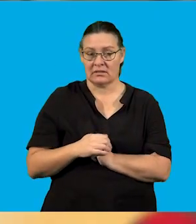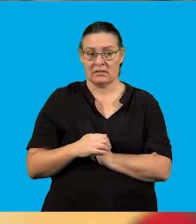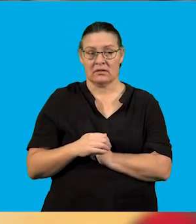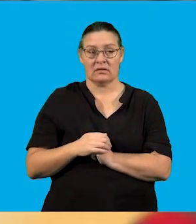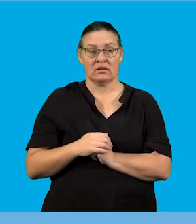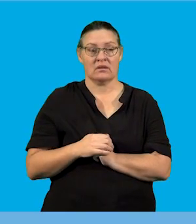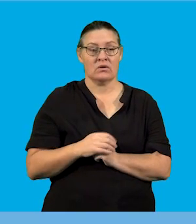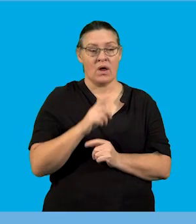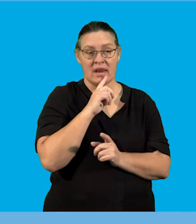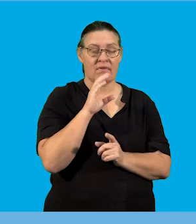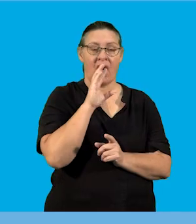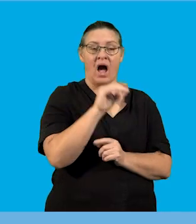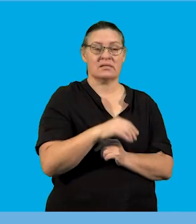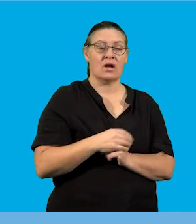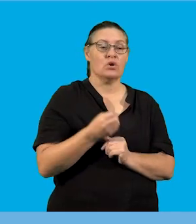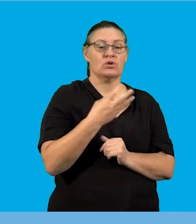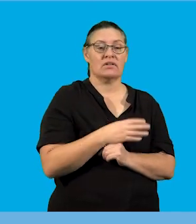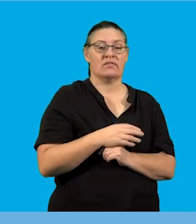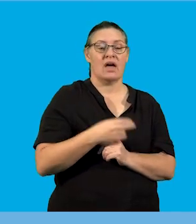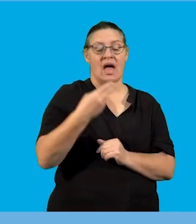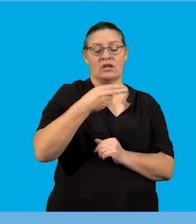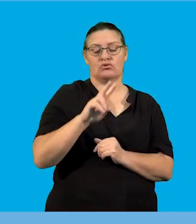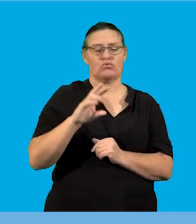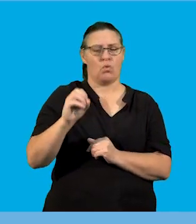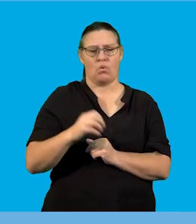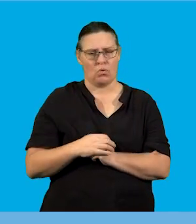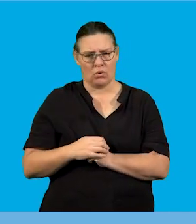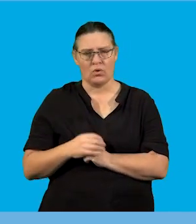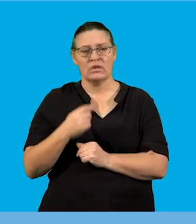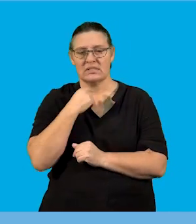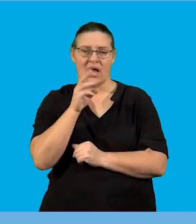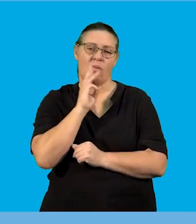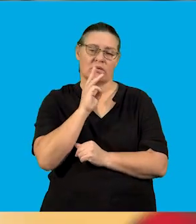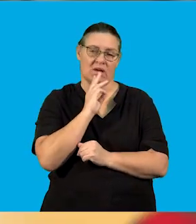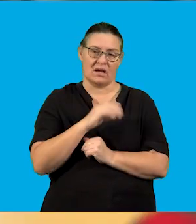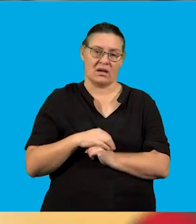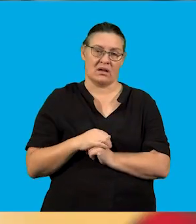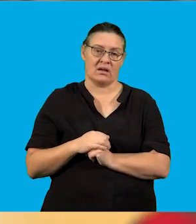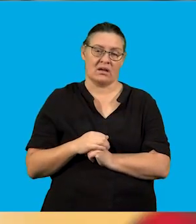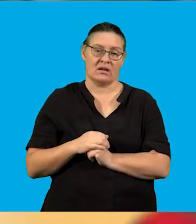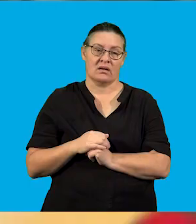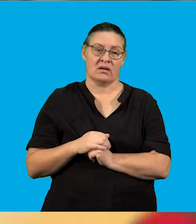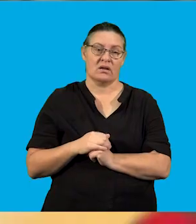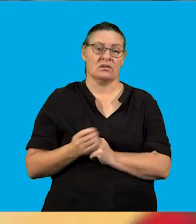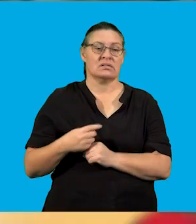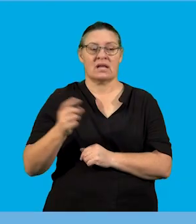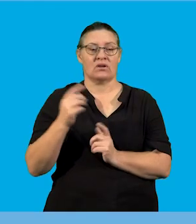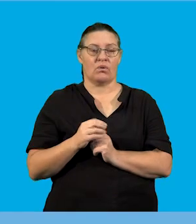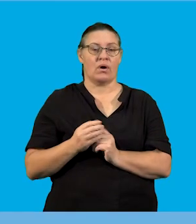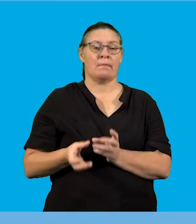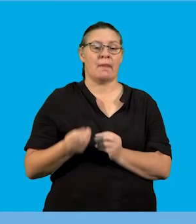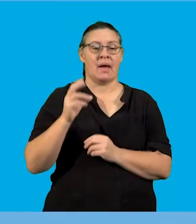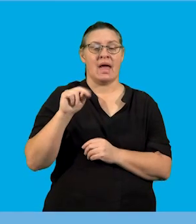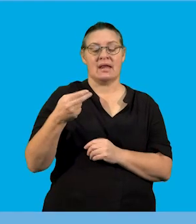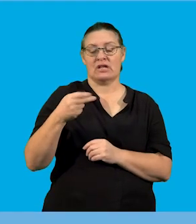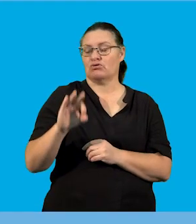For instance, you will never ask your mother to give you a glass of H2O, but you will say water. And your mother will never send you to